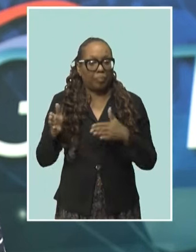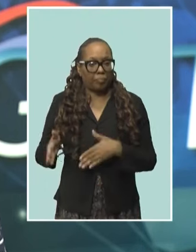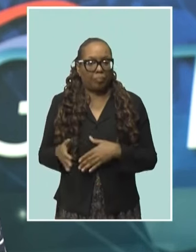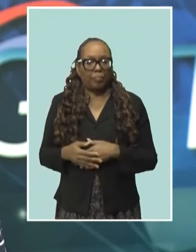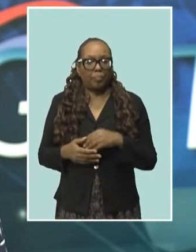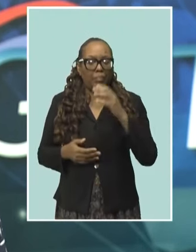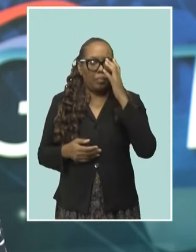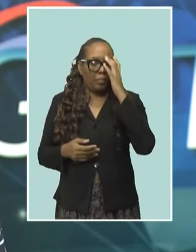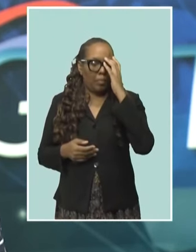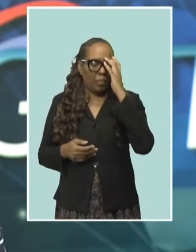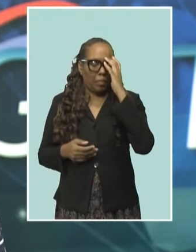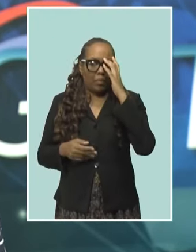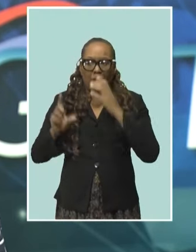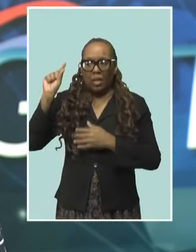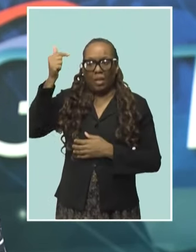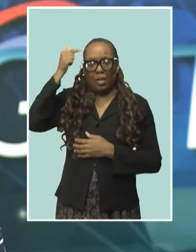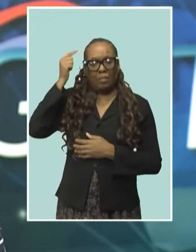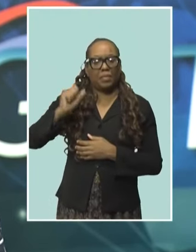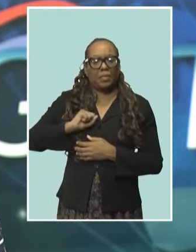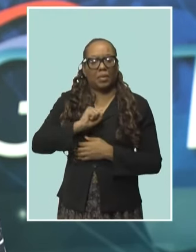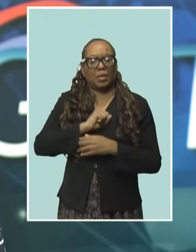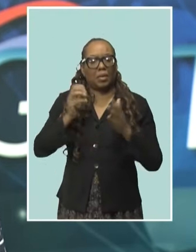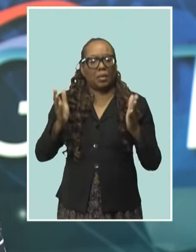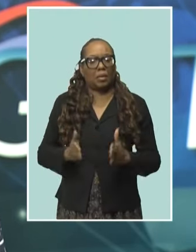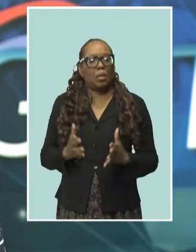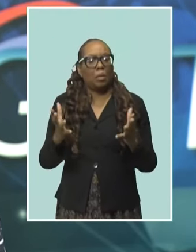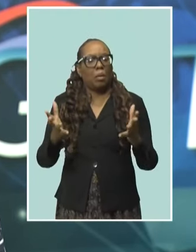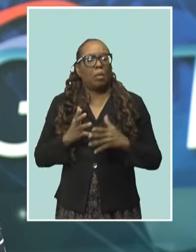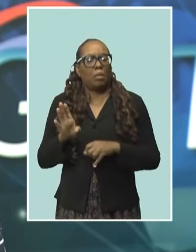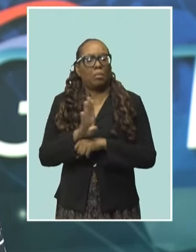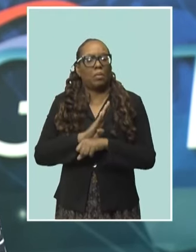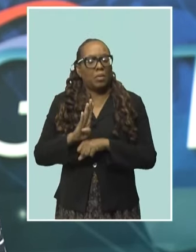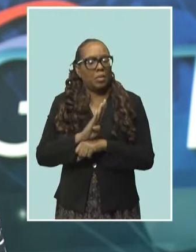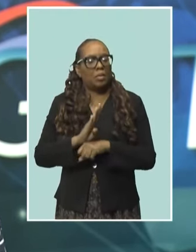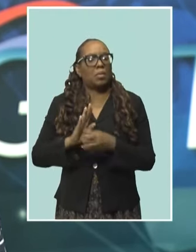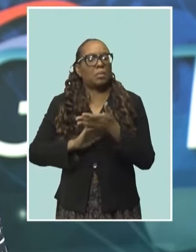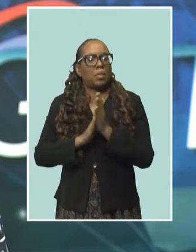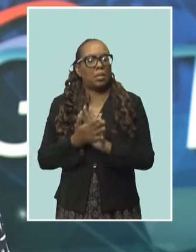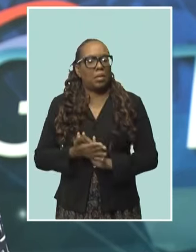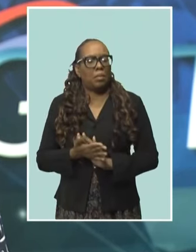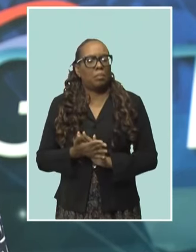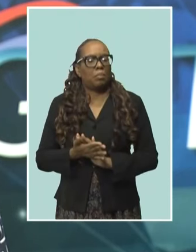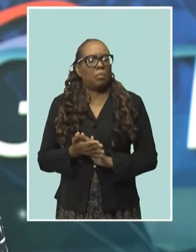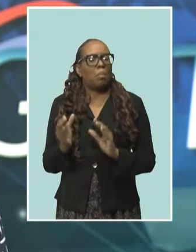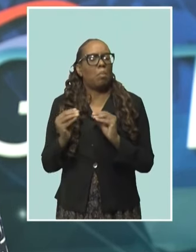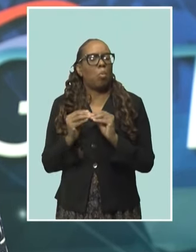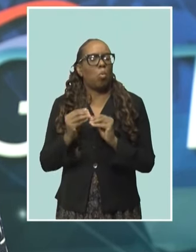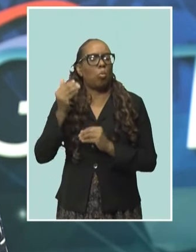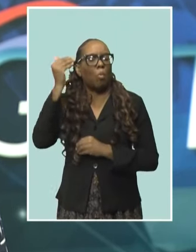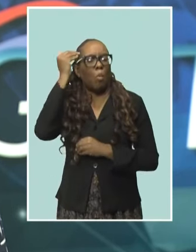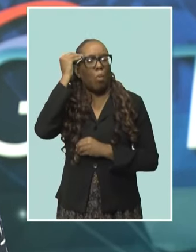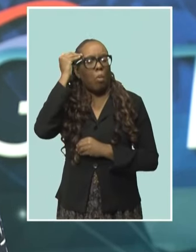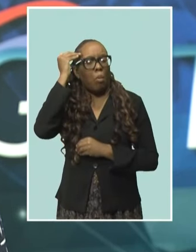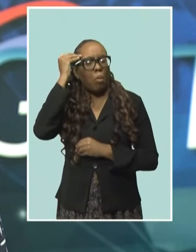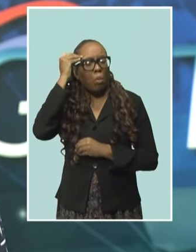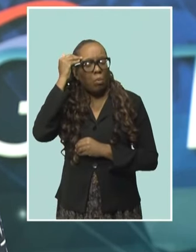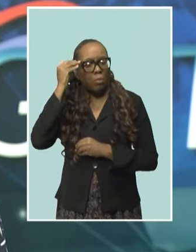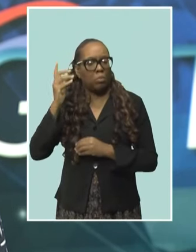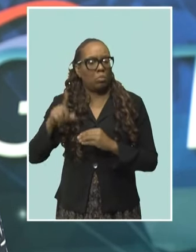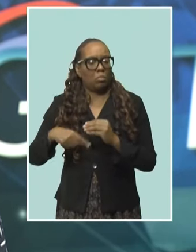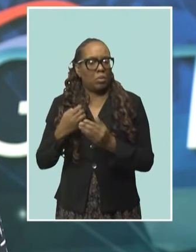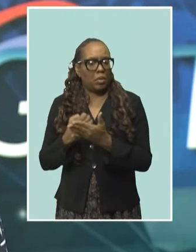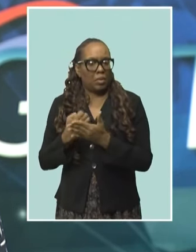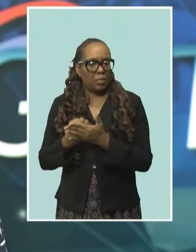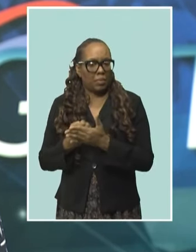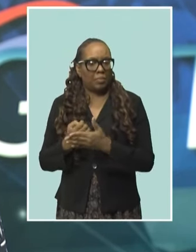house now, a government senator is advocating for Barbados to become a knowledge-based economy. Minister of Economic Affairs and Investment Chad